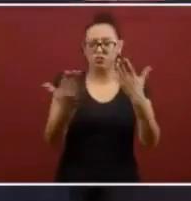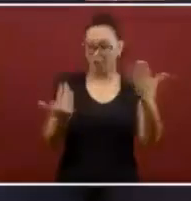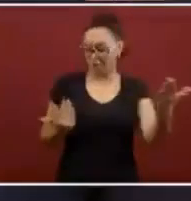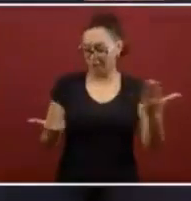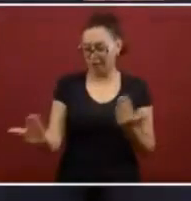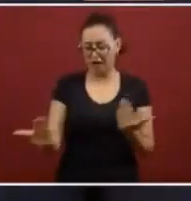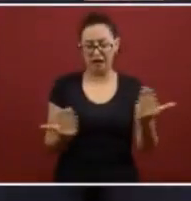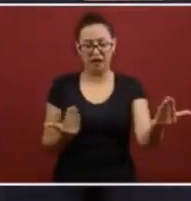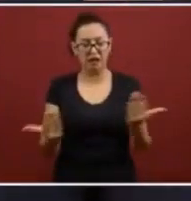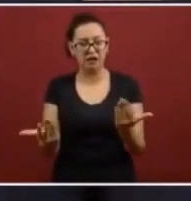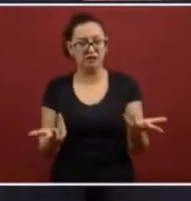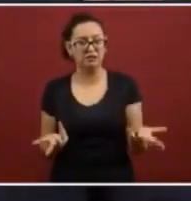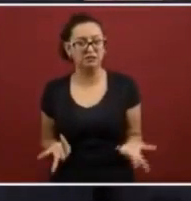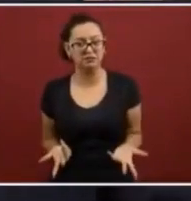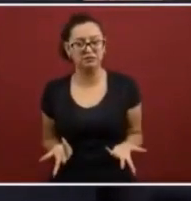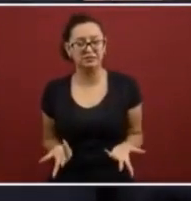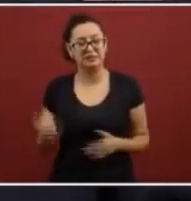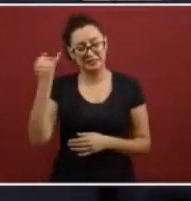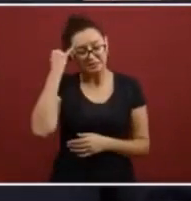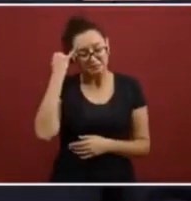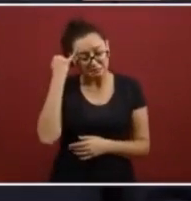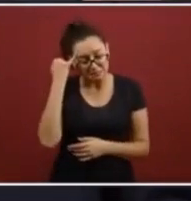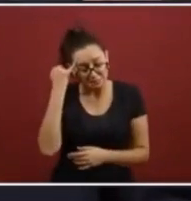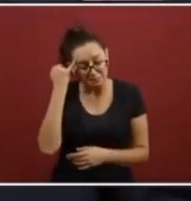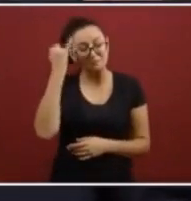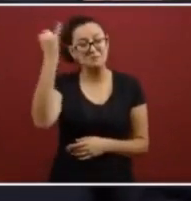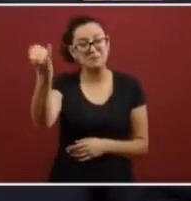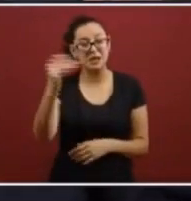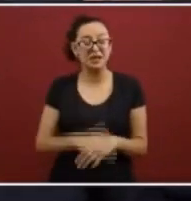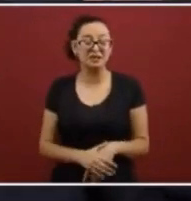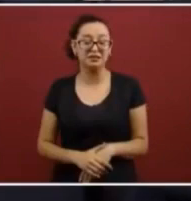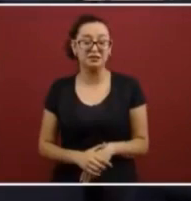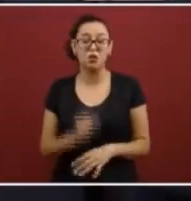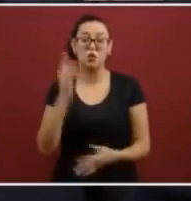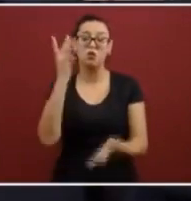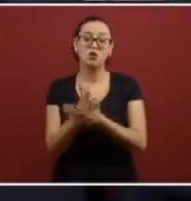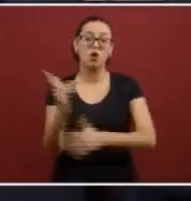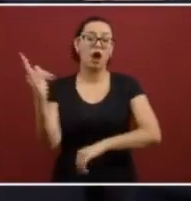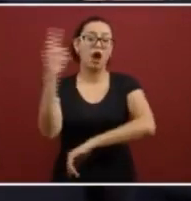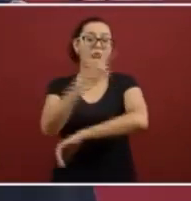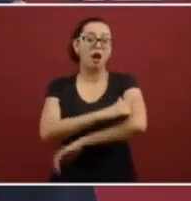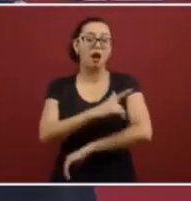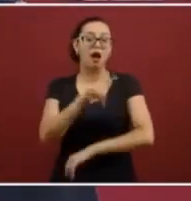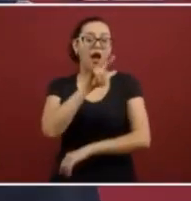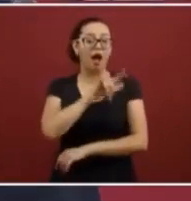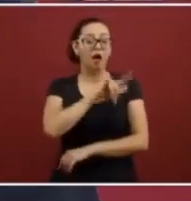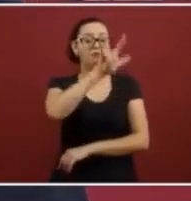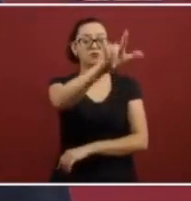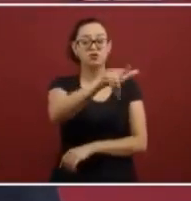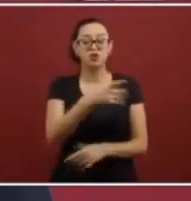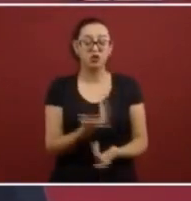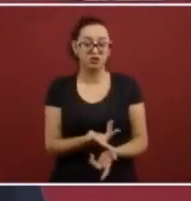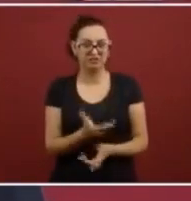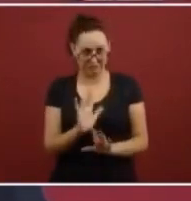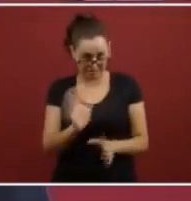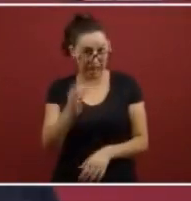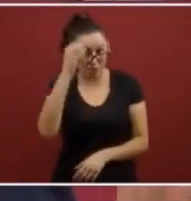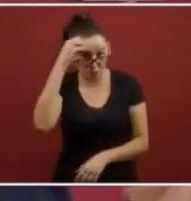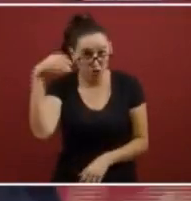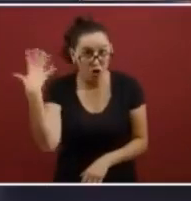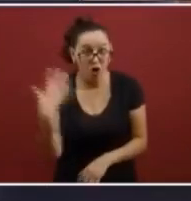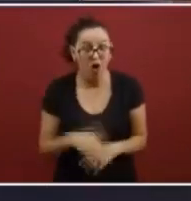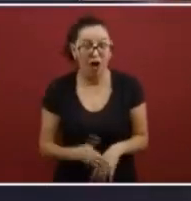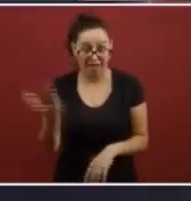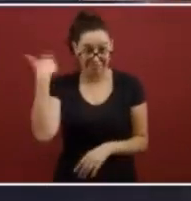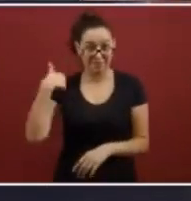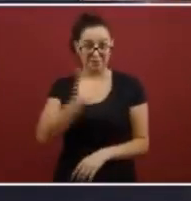before? How much have I spent now? Imagínense nada más el mantenimiento del avión, Even the maintenance of the que airplane. ya se olvidó de que había un avión Or